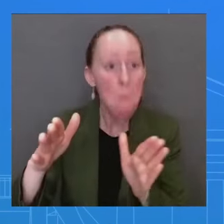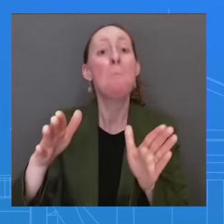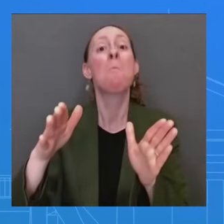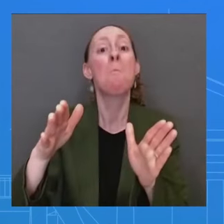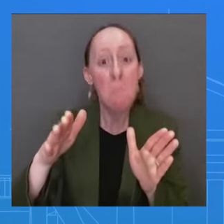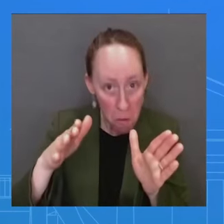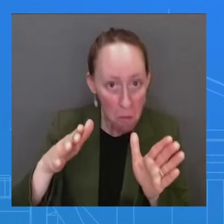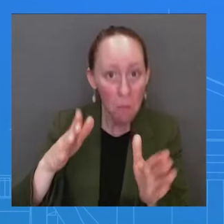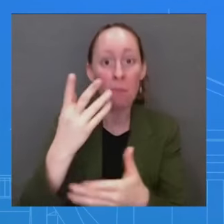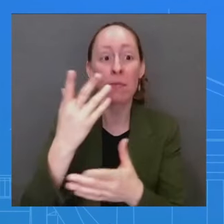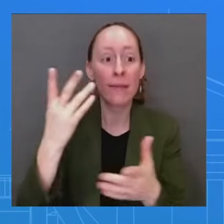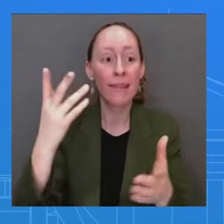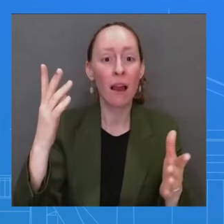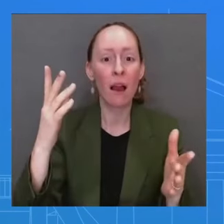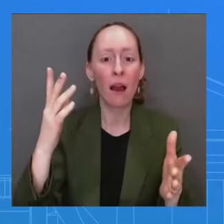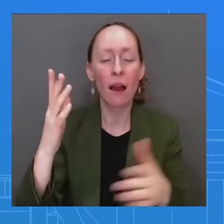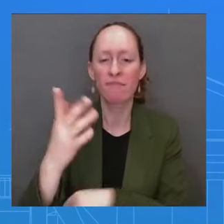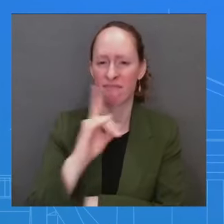it's really shameful.